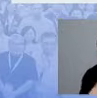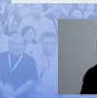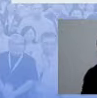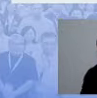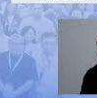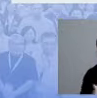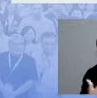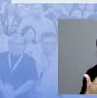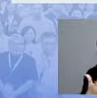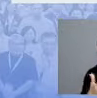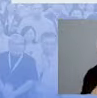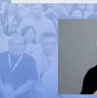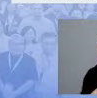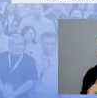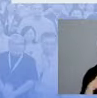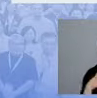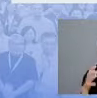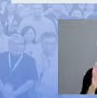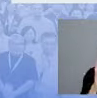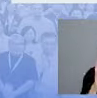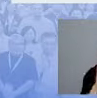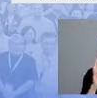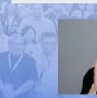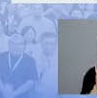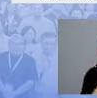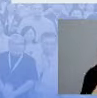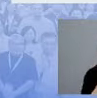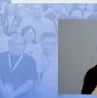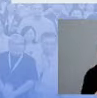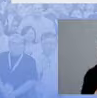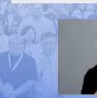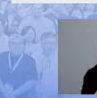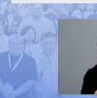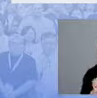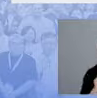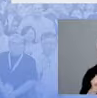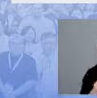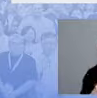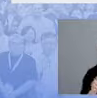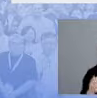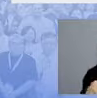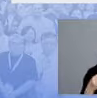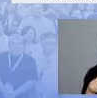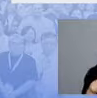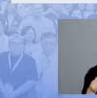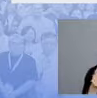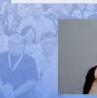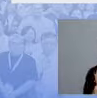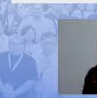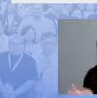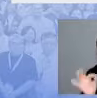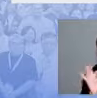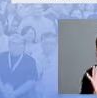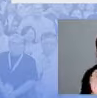major chunk in this particular policy work, and we are also giving importance to these